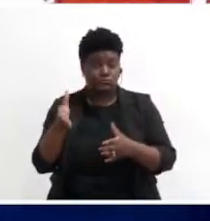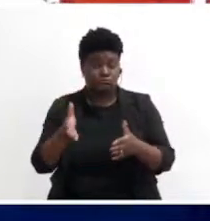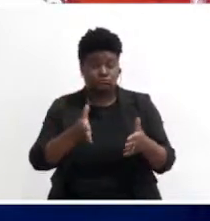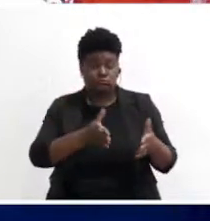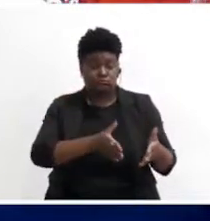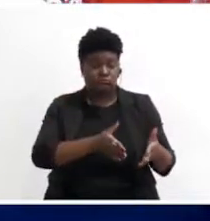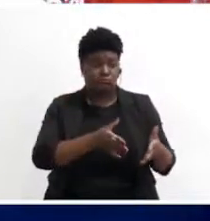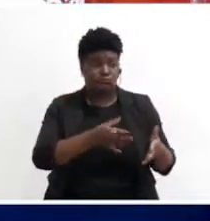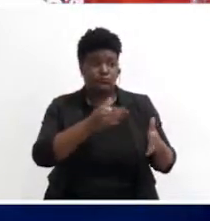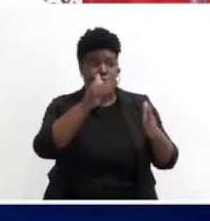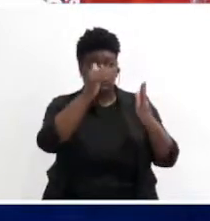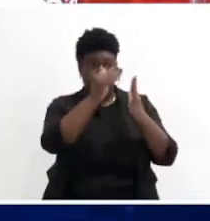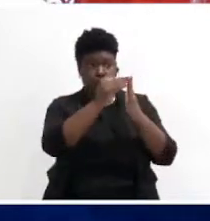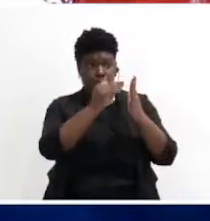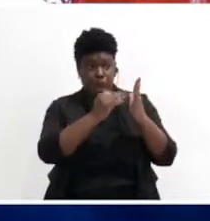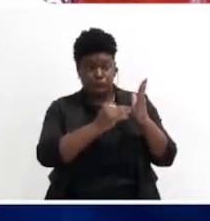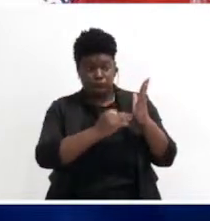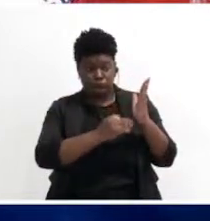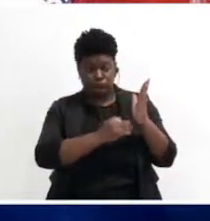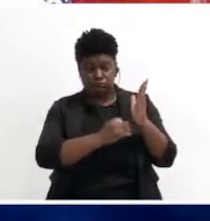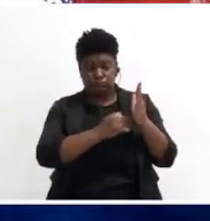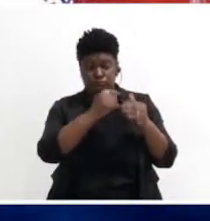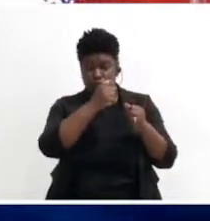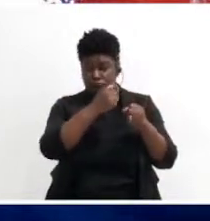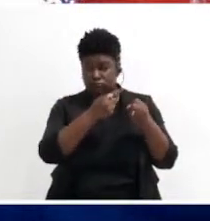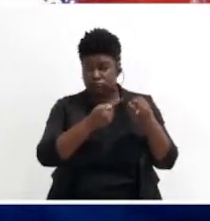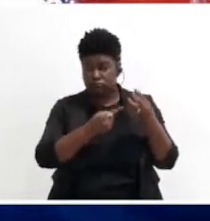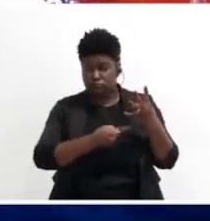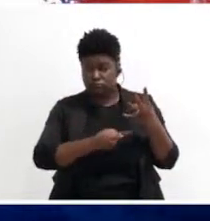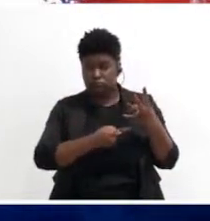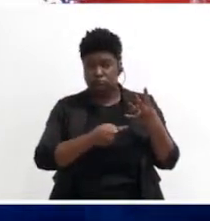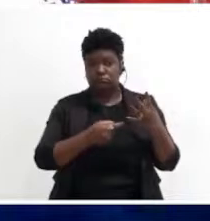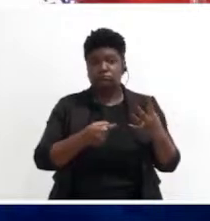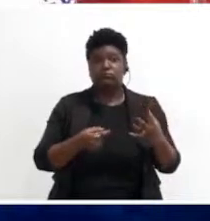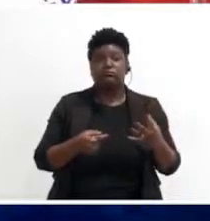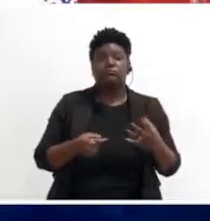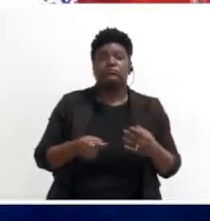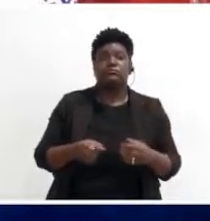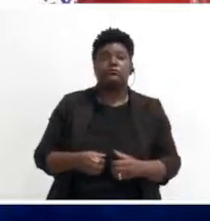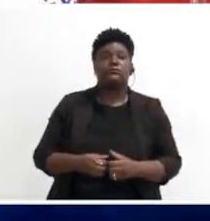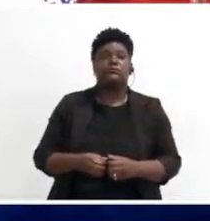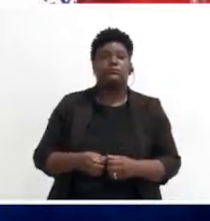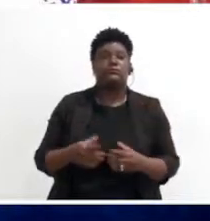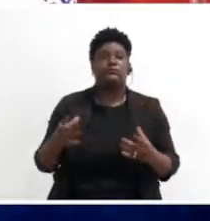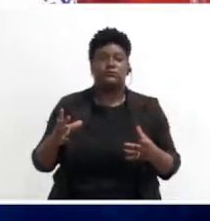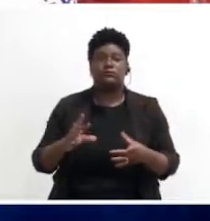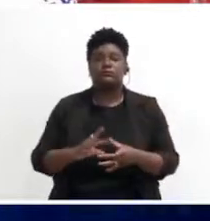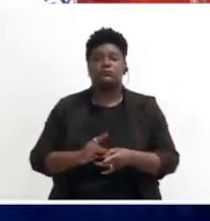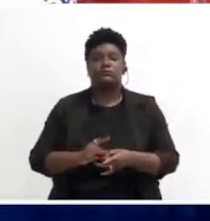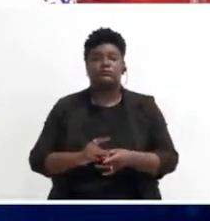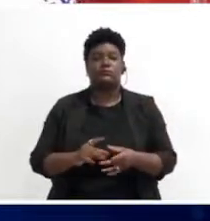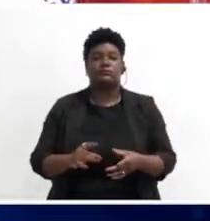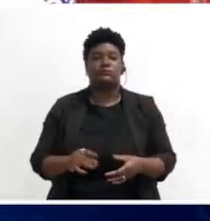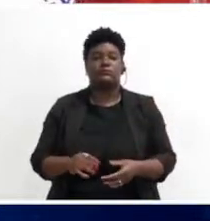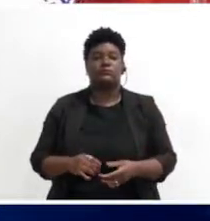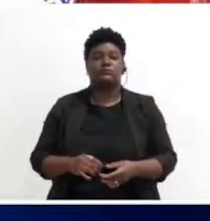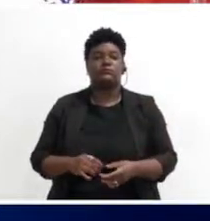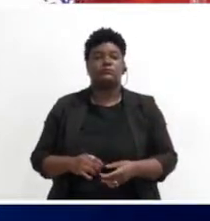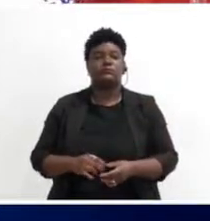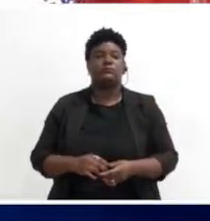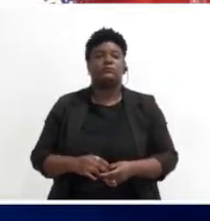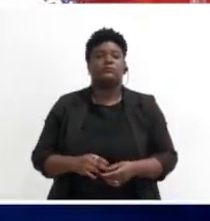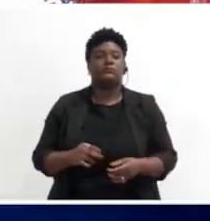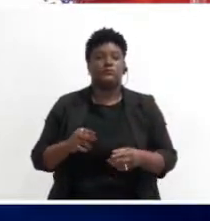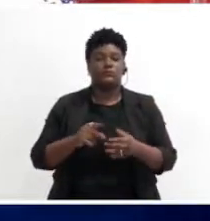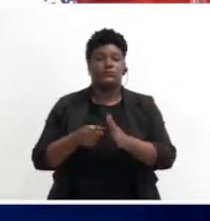So as far as we know today, hybrid bonding is the best that we'll be able to do. And it's been demonstrated all the way down to a